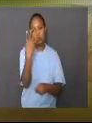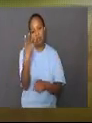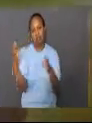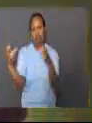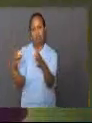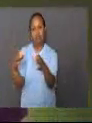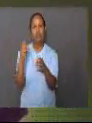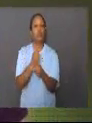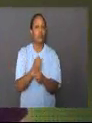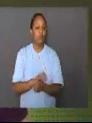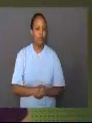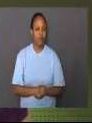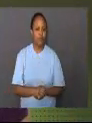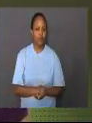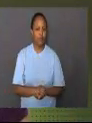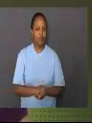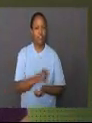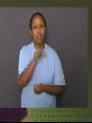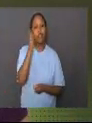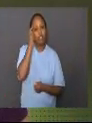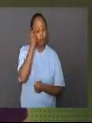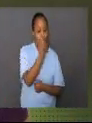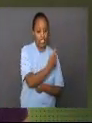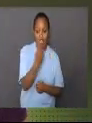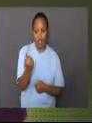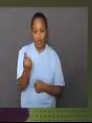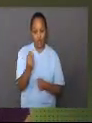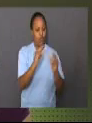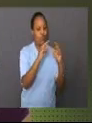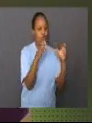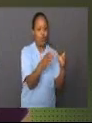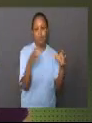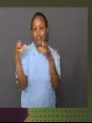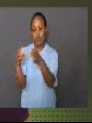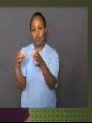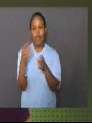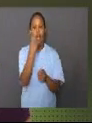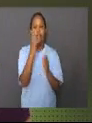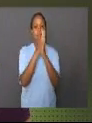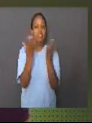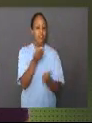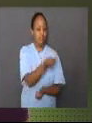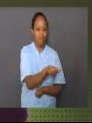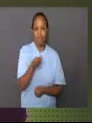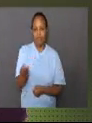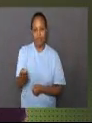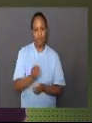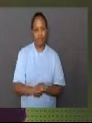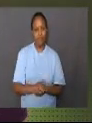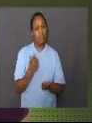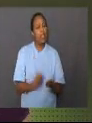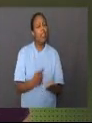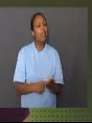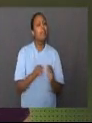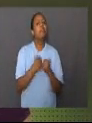4. Suppose that each group has one textbook. How does this